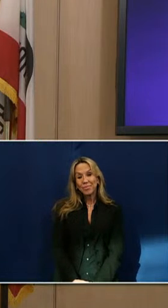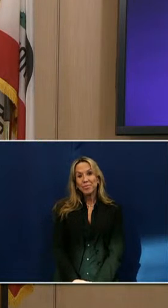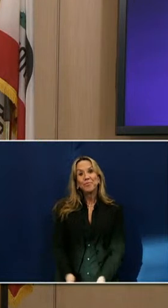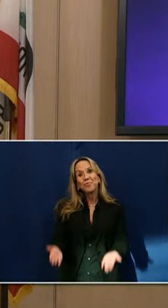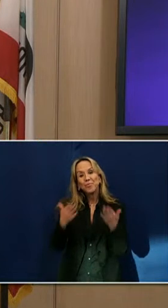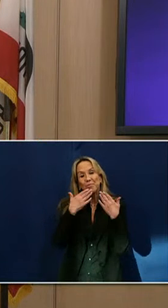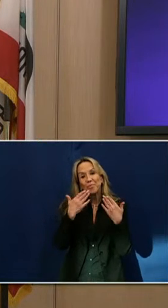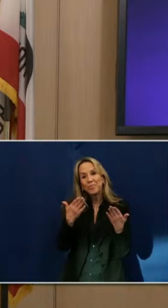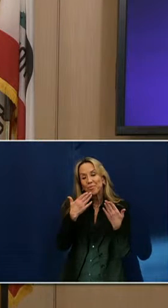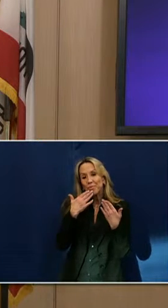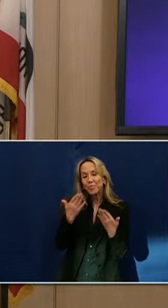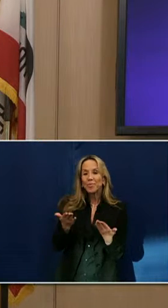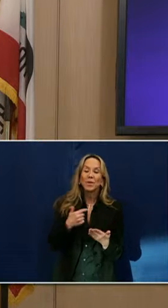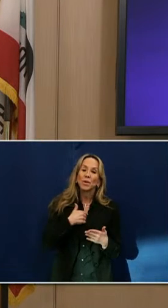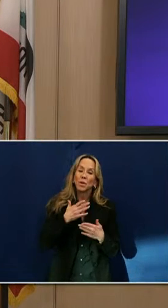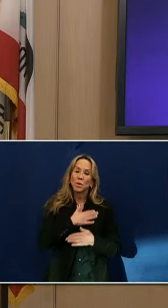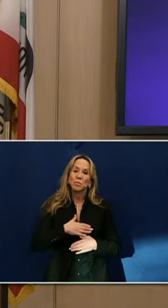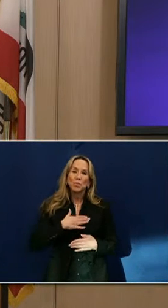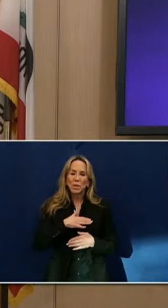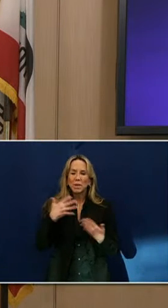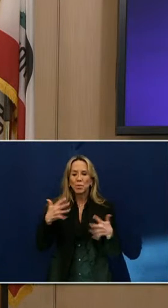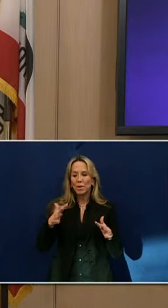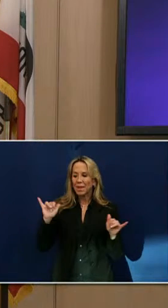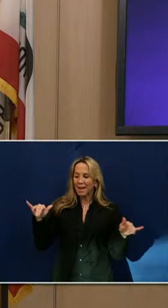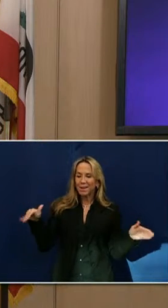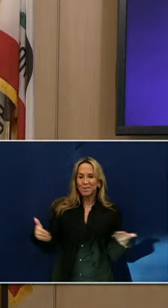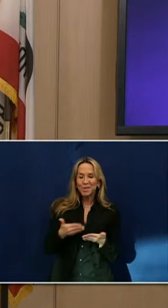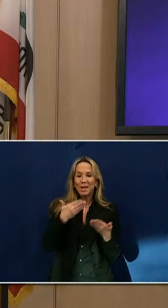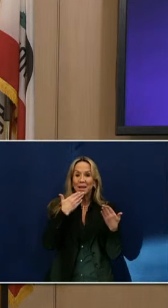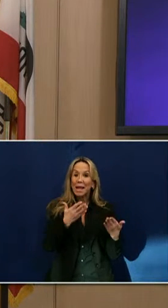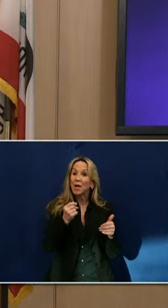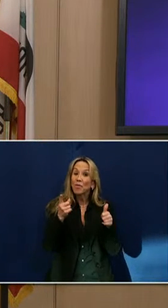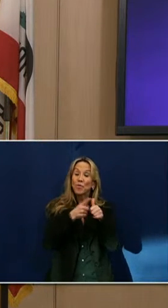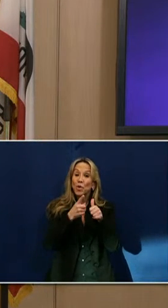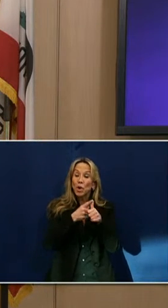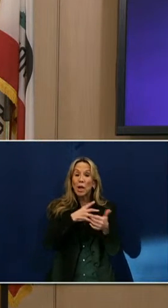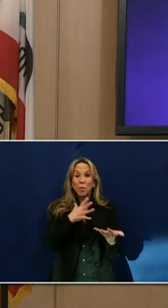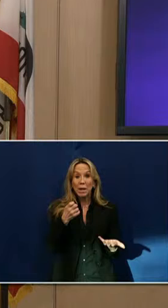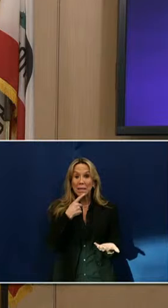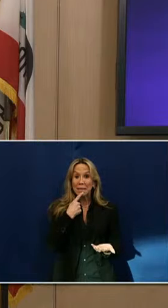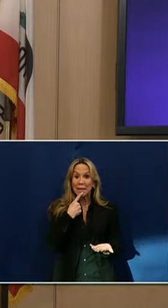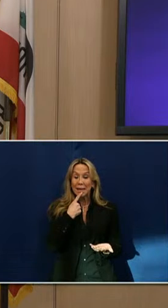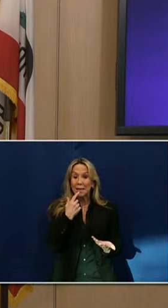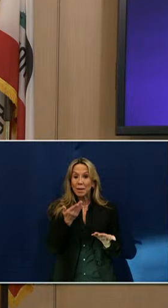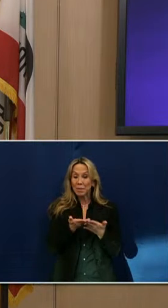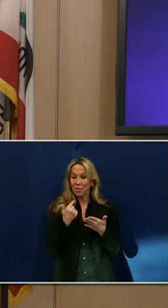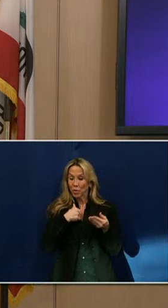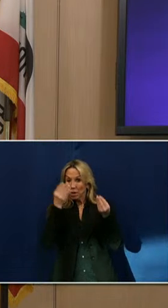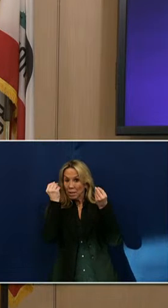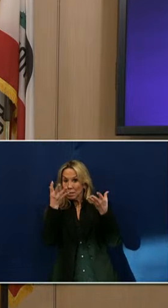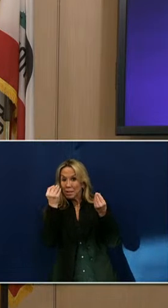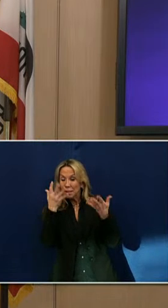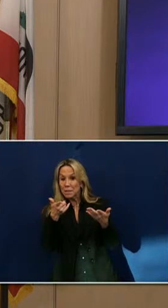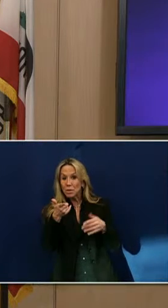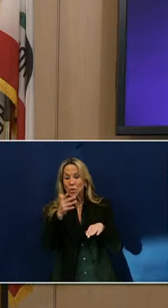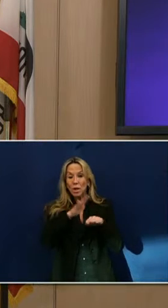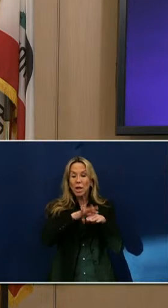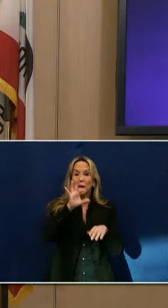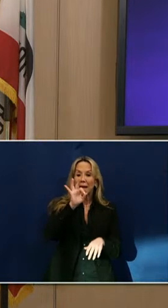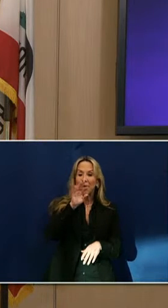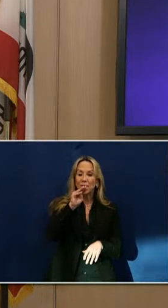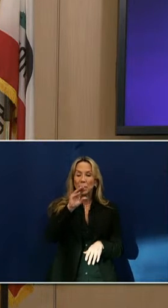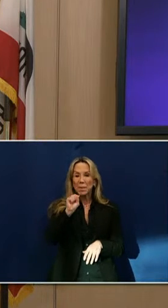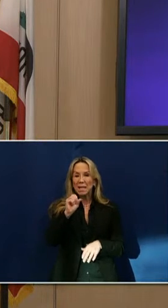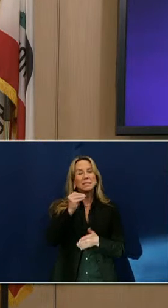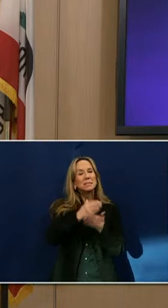And thank you, Dr. Wooten. Appreciate the introduction. And I first want to say, before I give you an update on the FMS